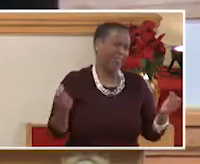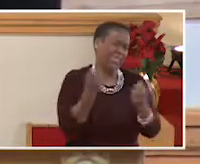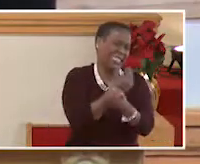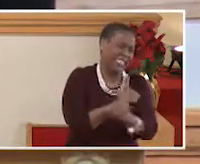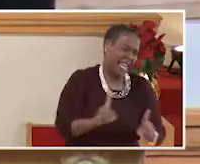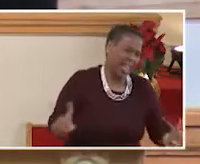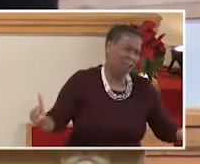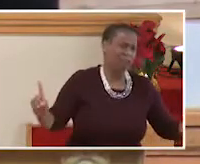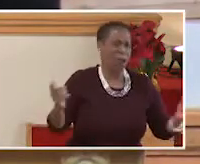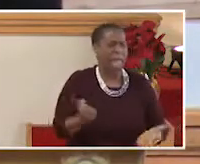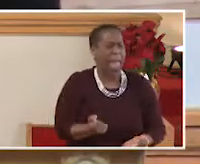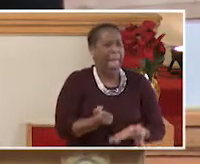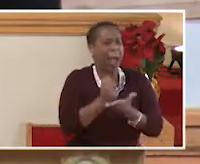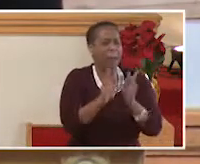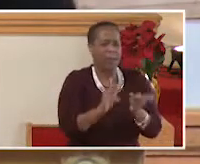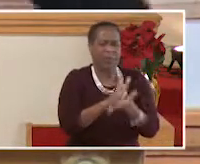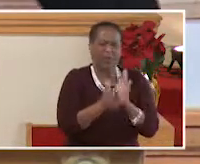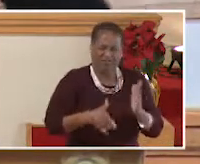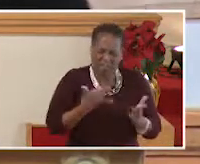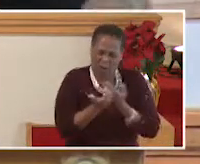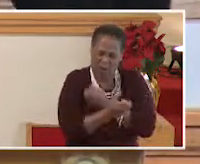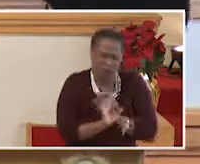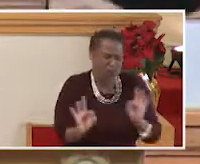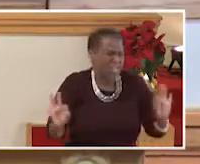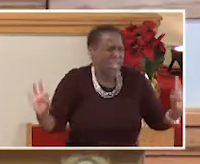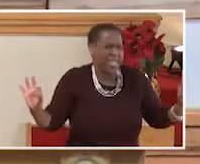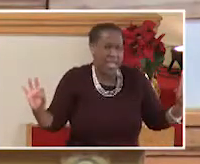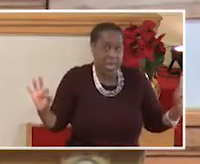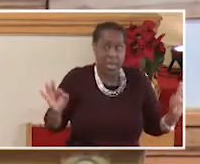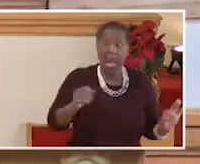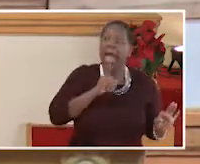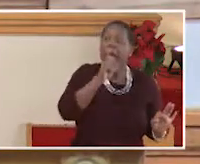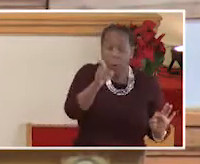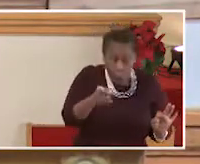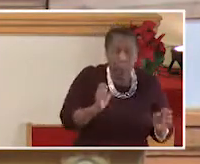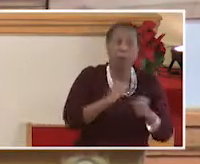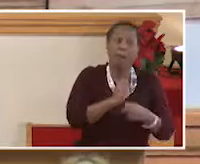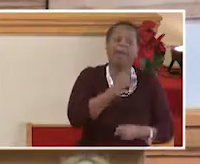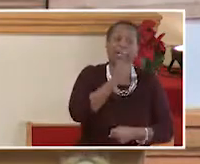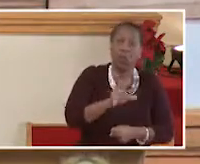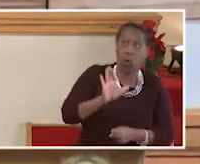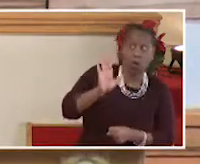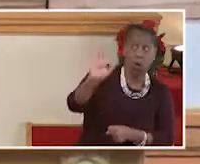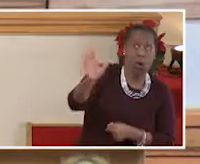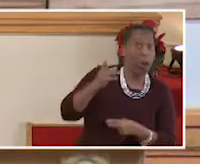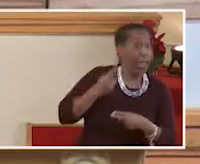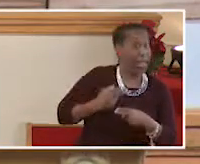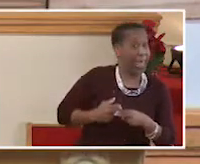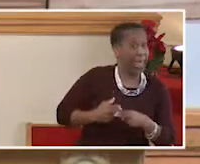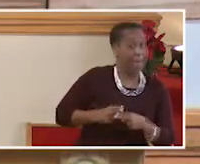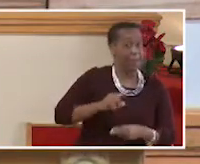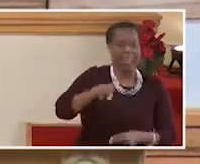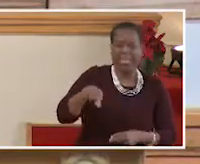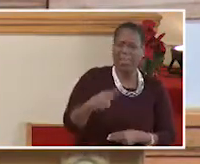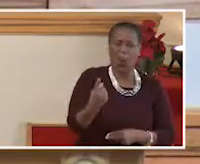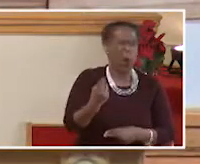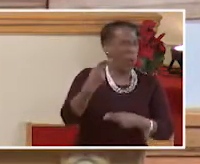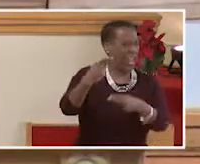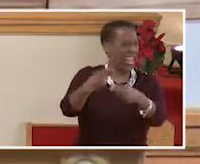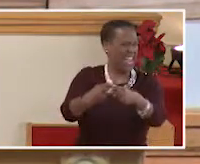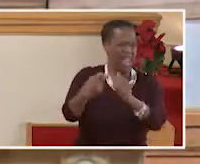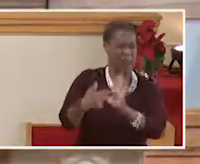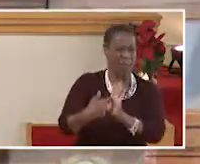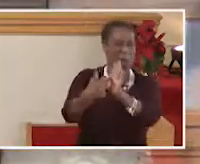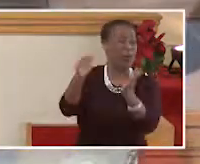set free as only you can, God. And we will make sure that your name is the only name that's given all of the glory